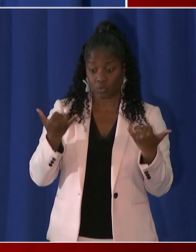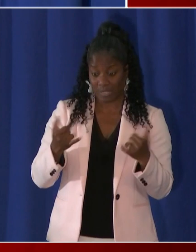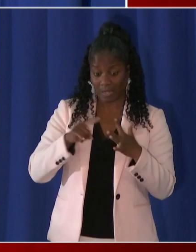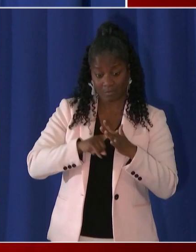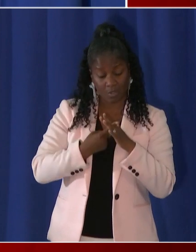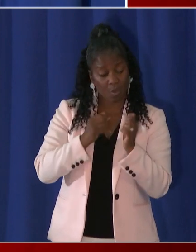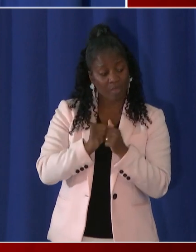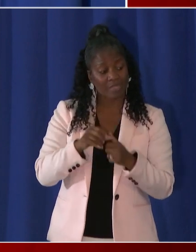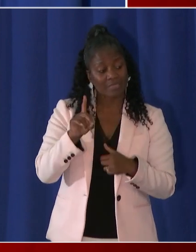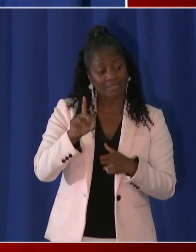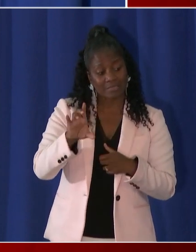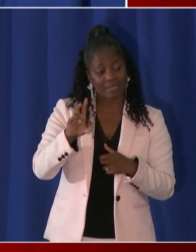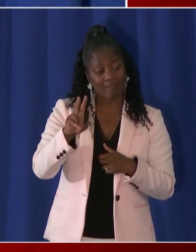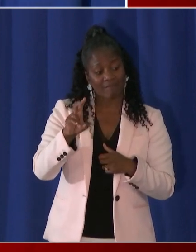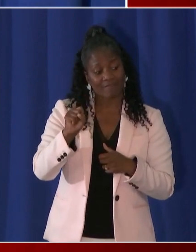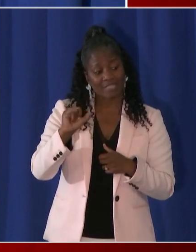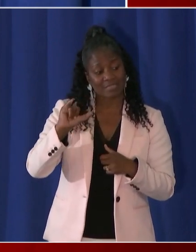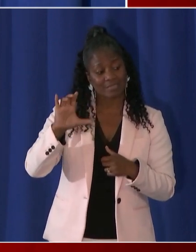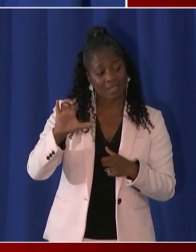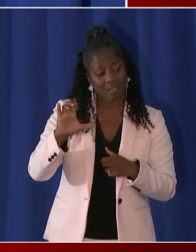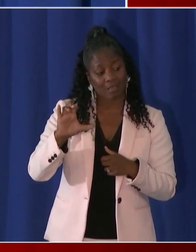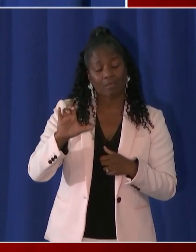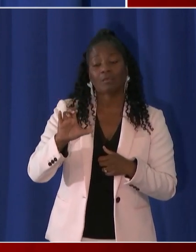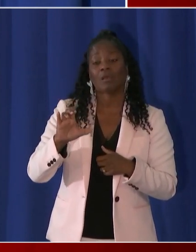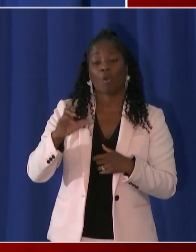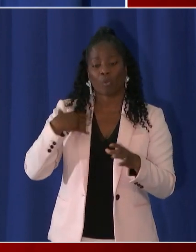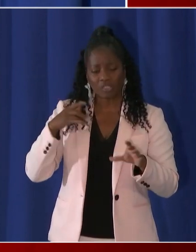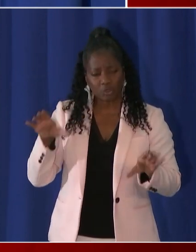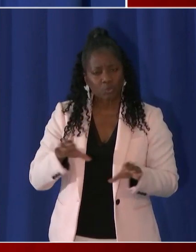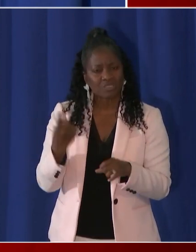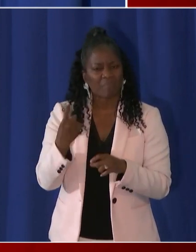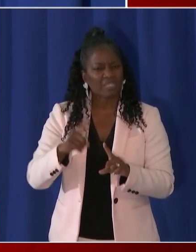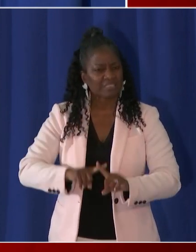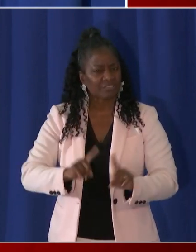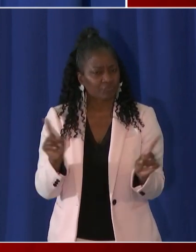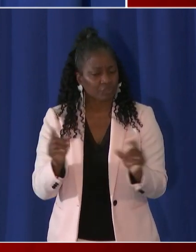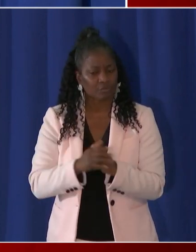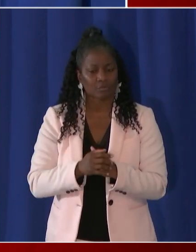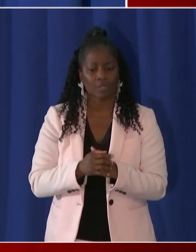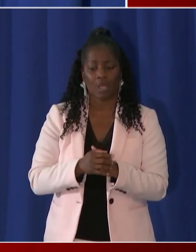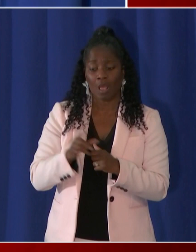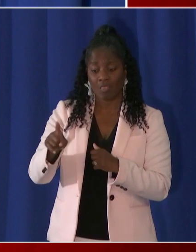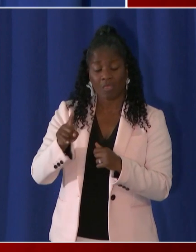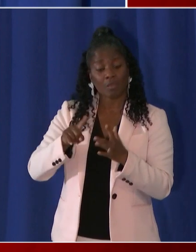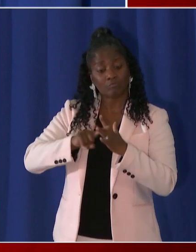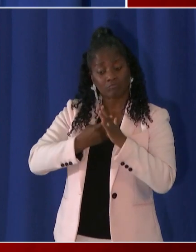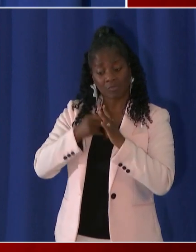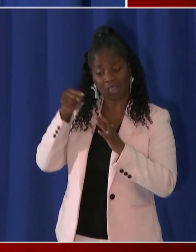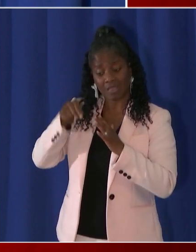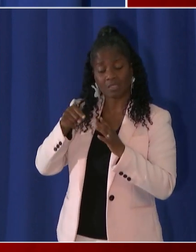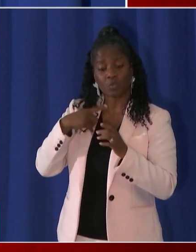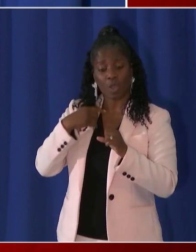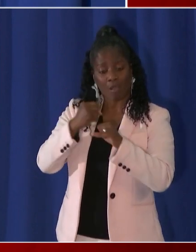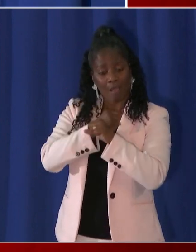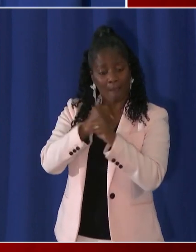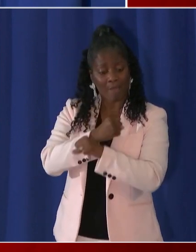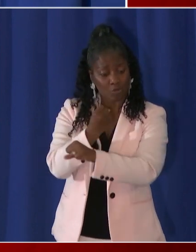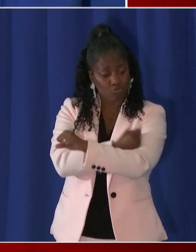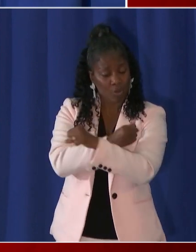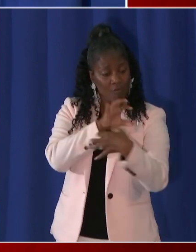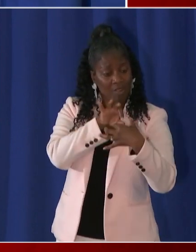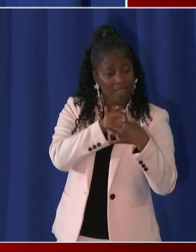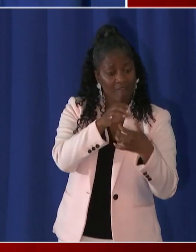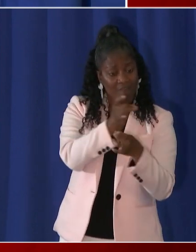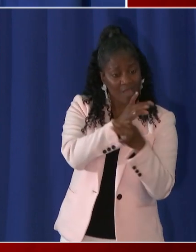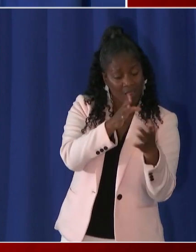VSIT, we're doing something very different. The formation and launch of our new VSIT takes our efforts to combat drug-related